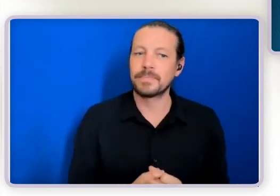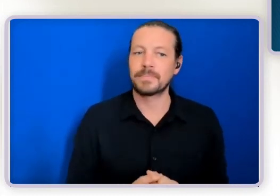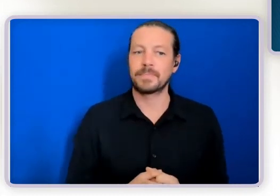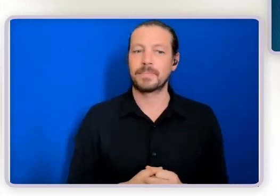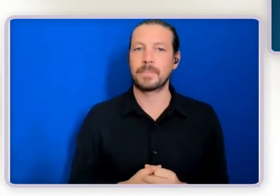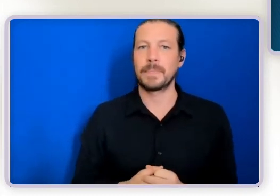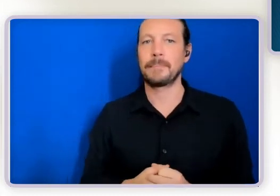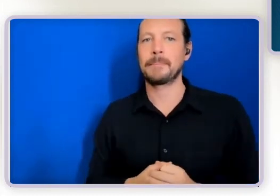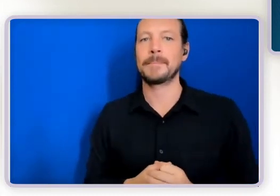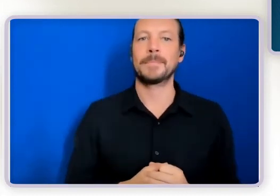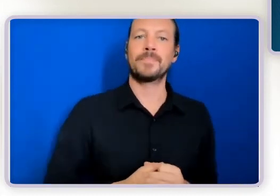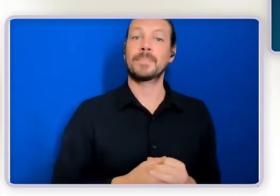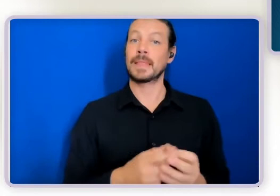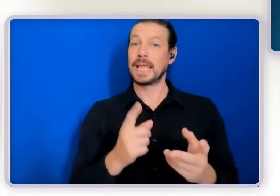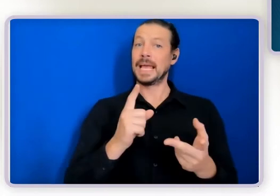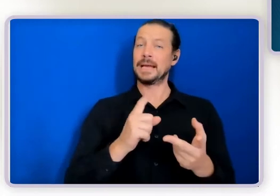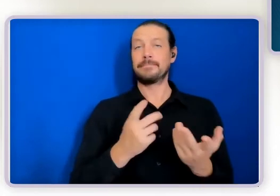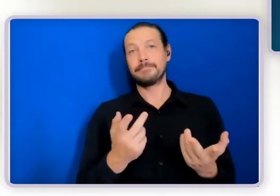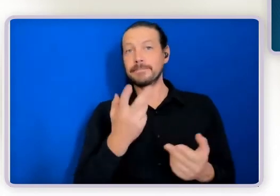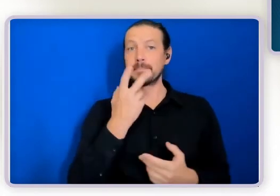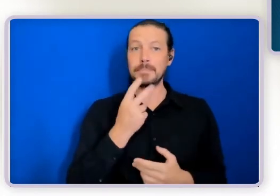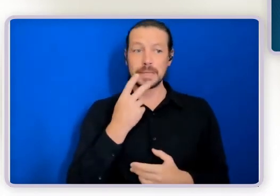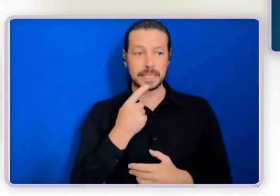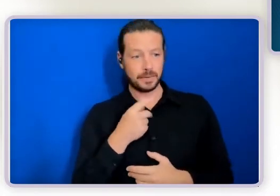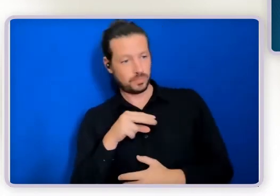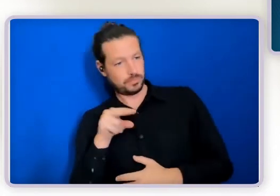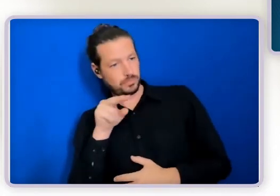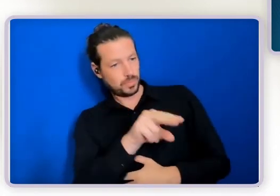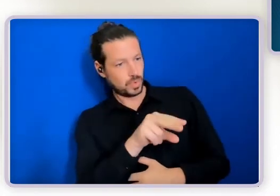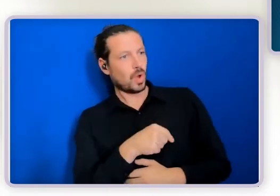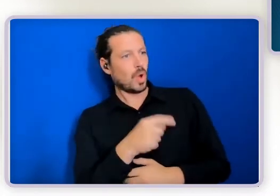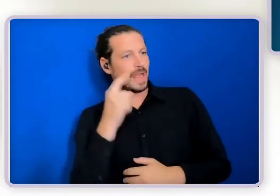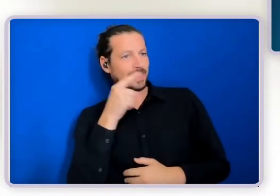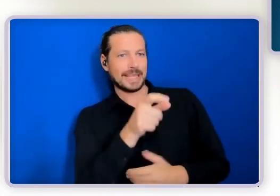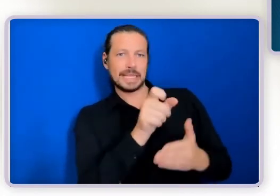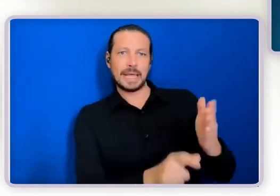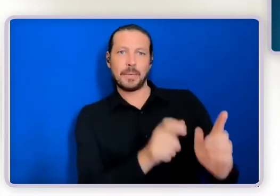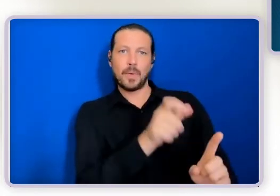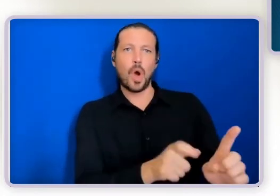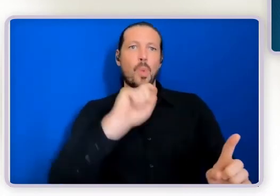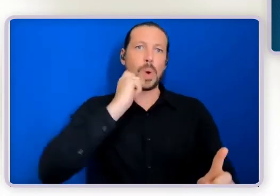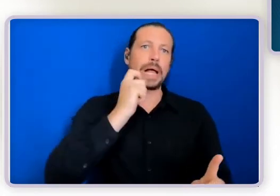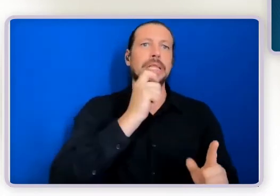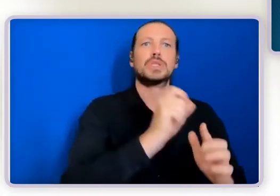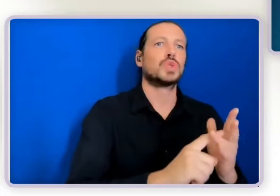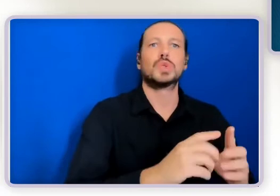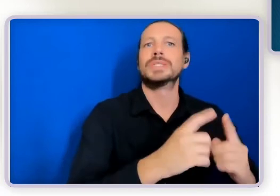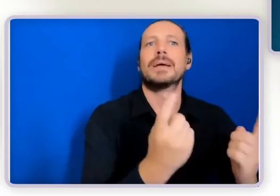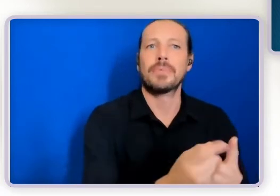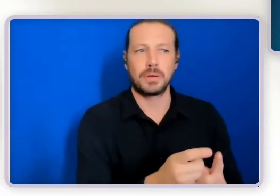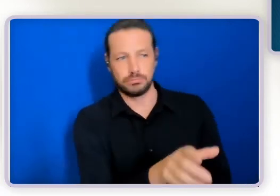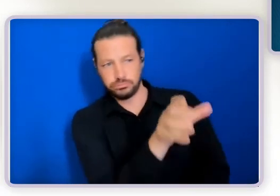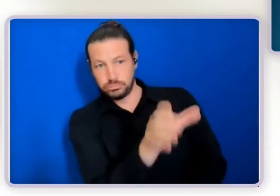restrain a person with a disability because they looked like they were going to do something, does that meet the